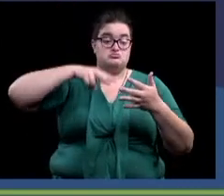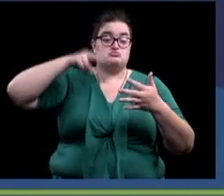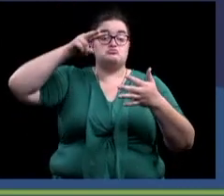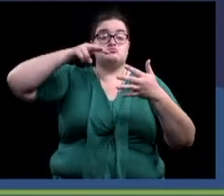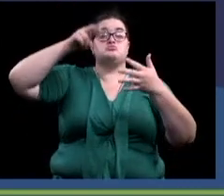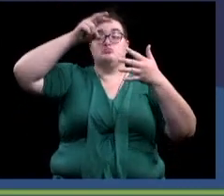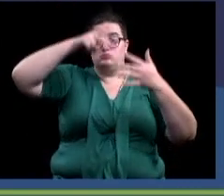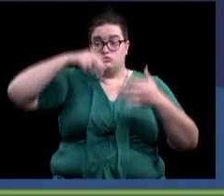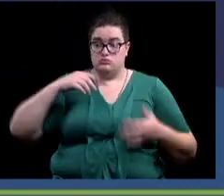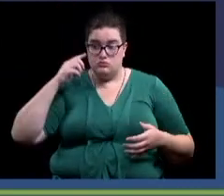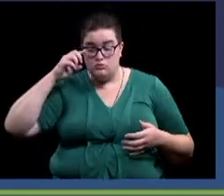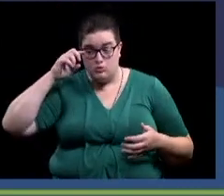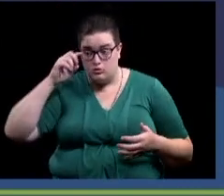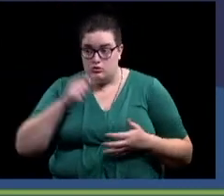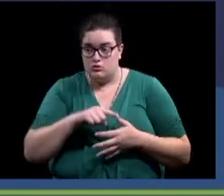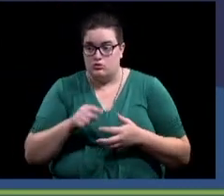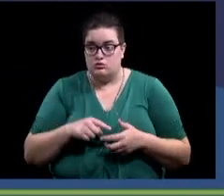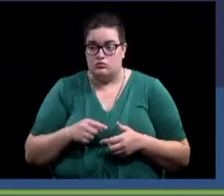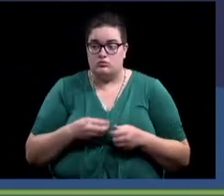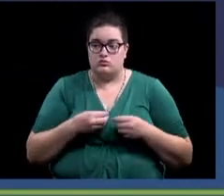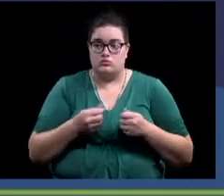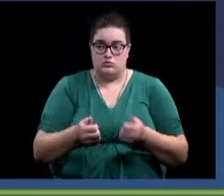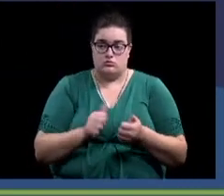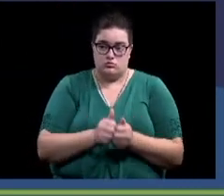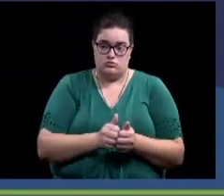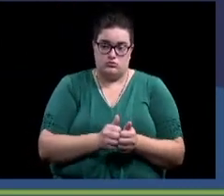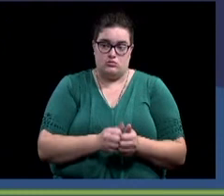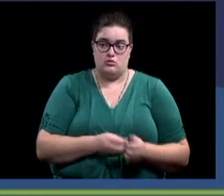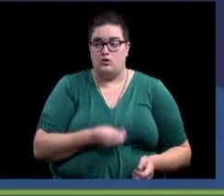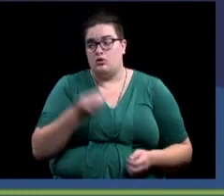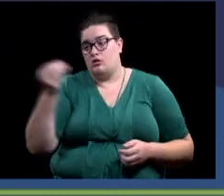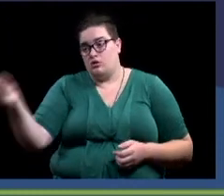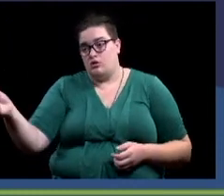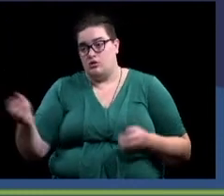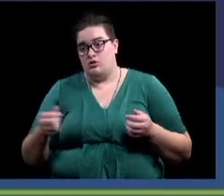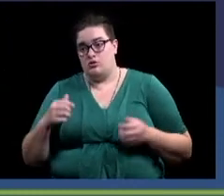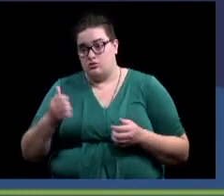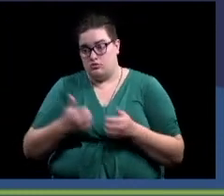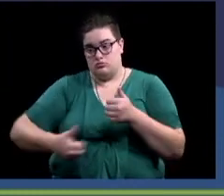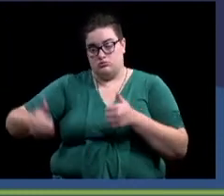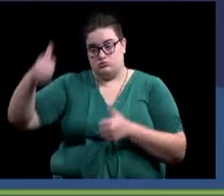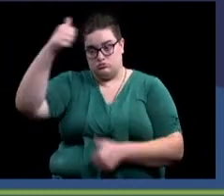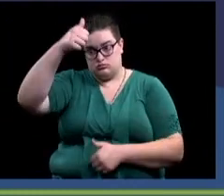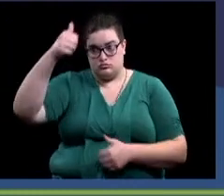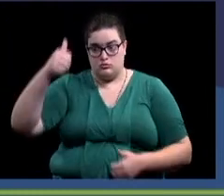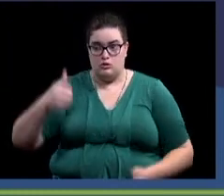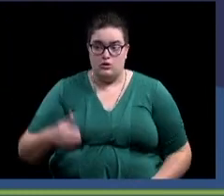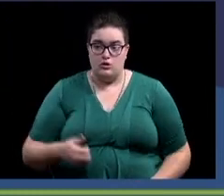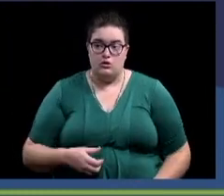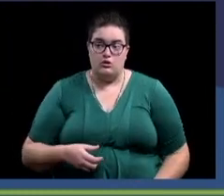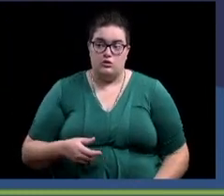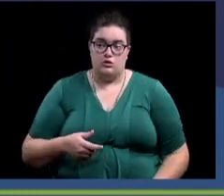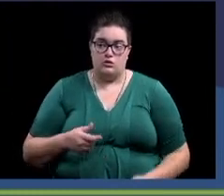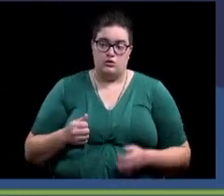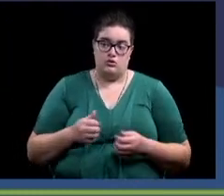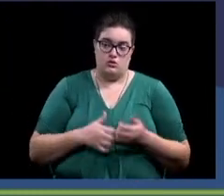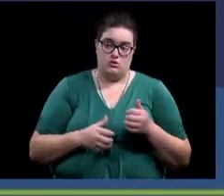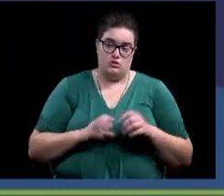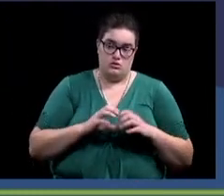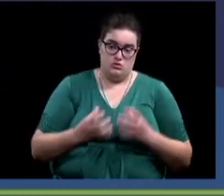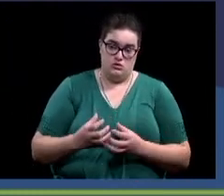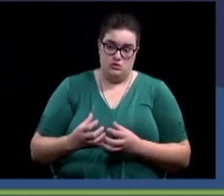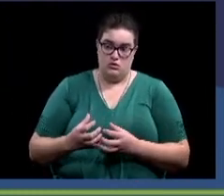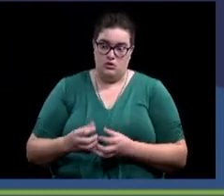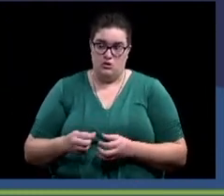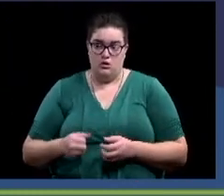chief. Due to civil service and labor statutes, the chief is ultimately the only person who can impose discipline. Before discipline